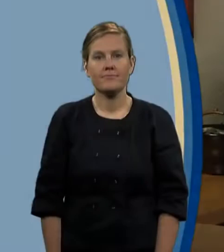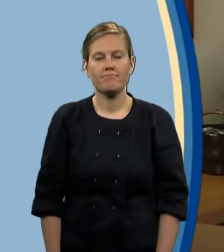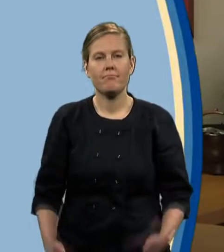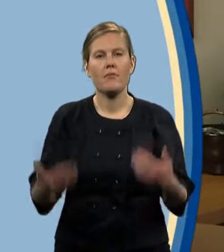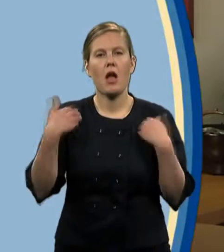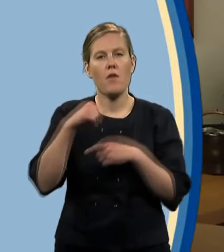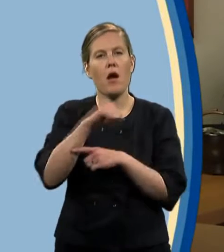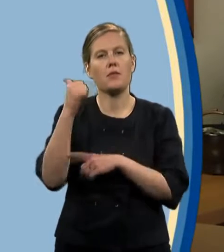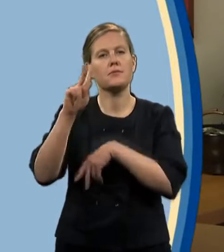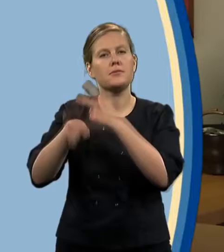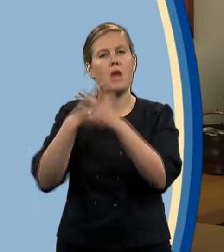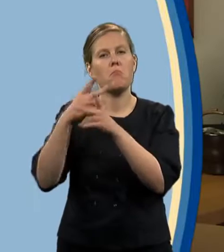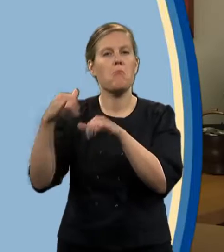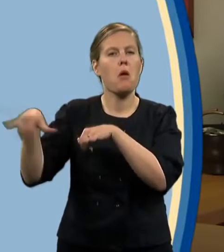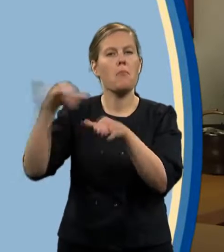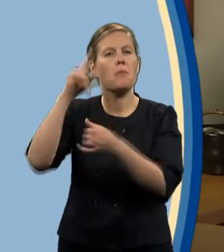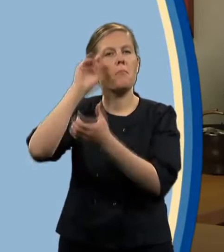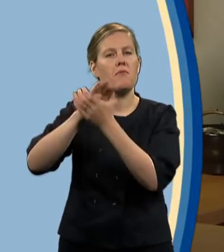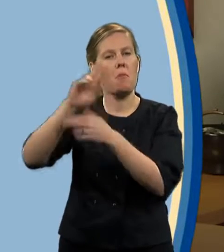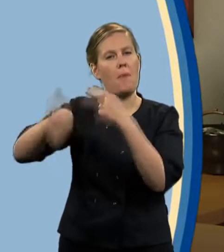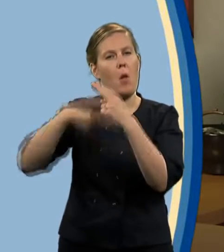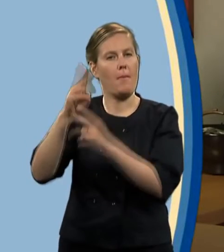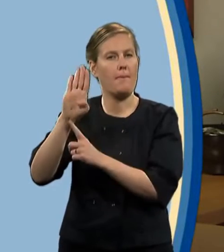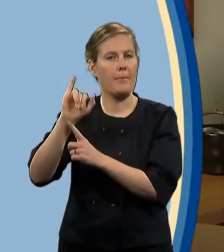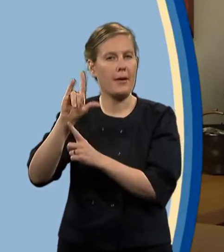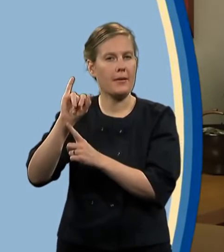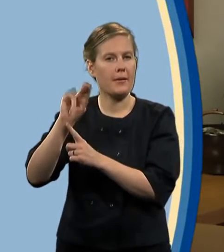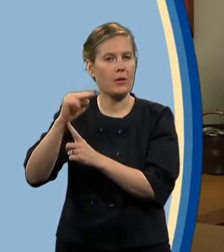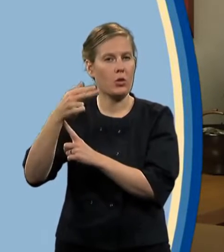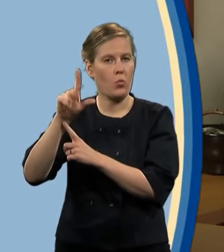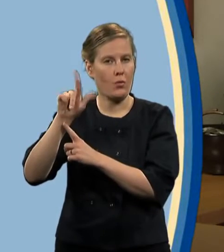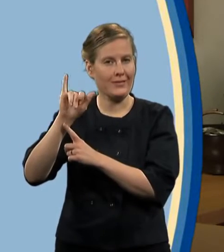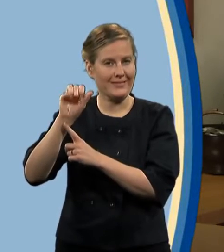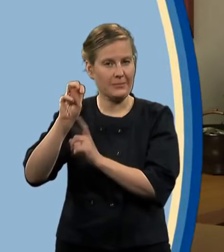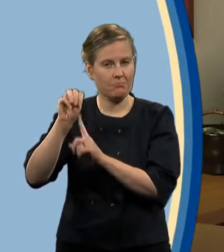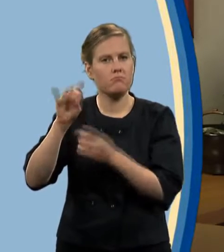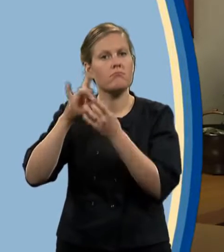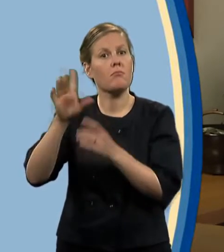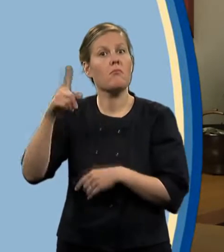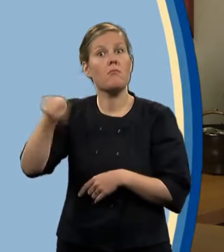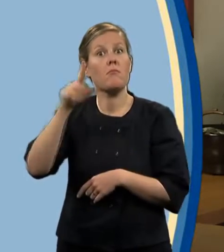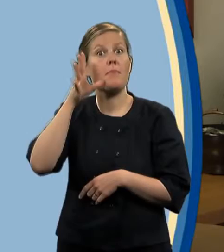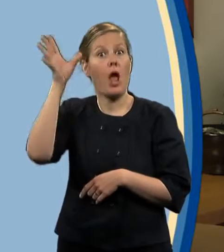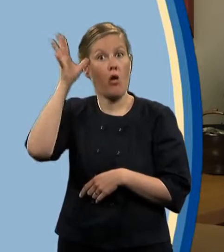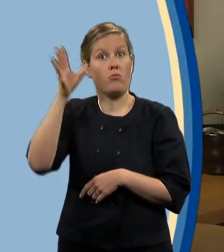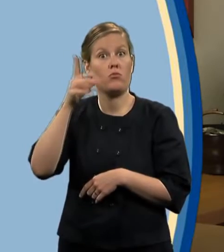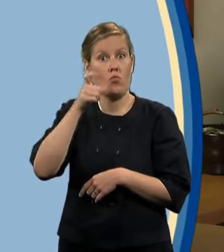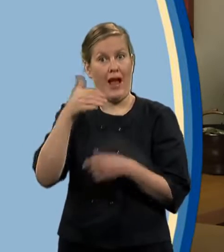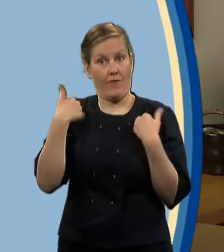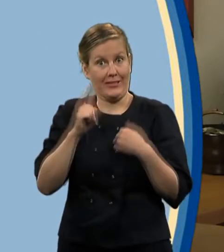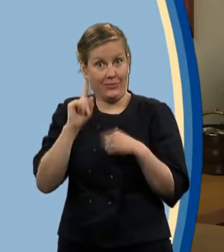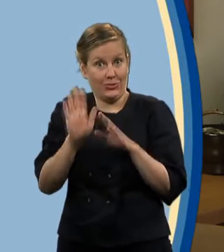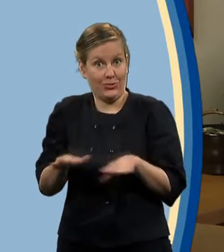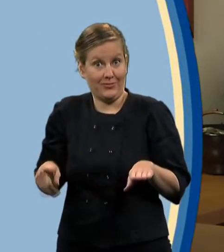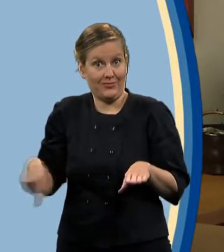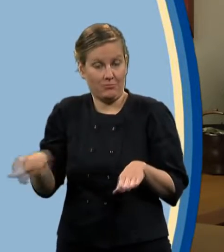There's another version of the common belief about bilingualism, and that has specially to do with parents who